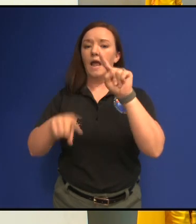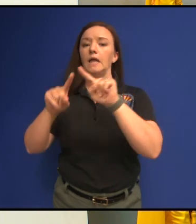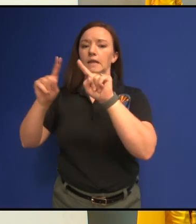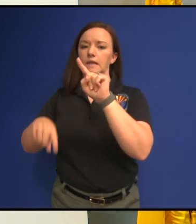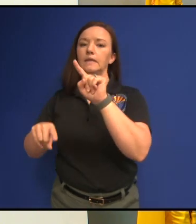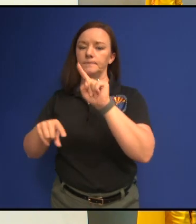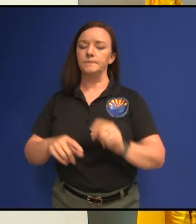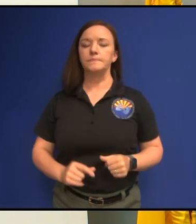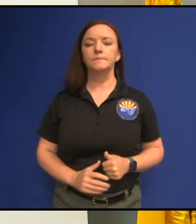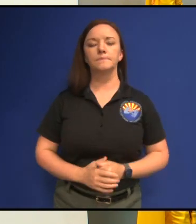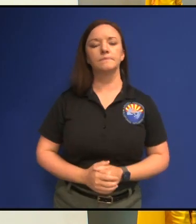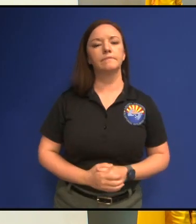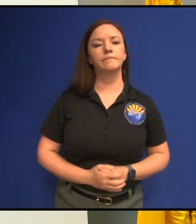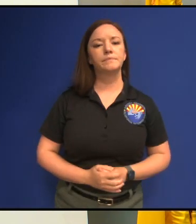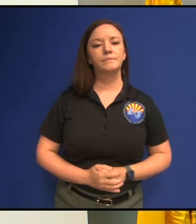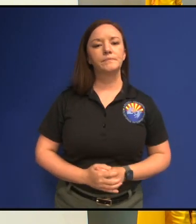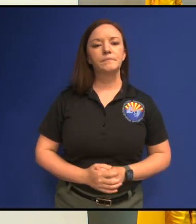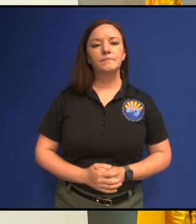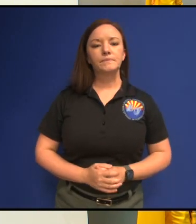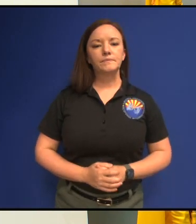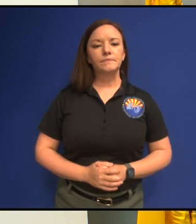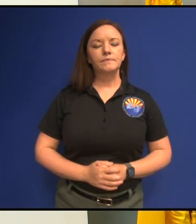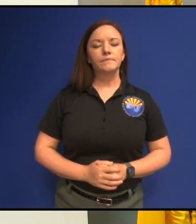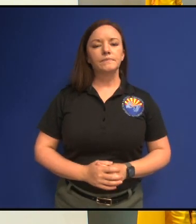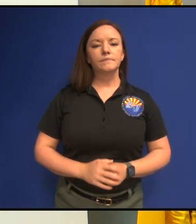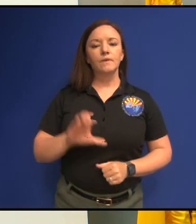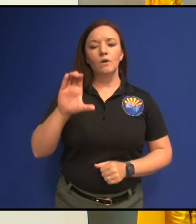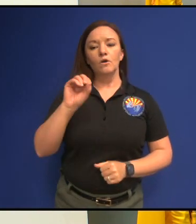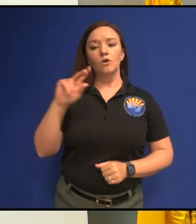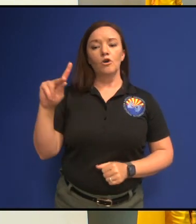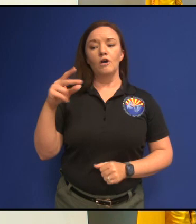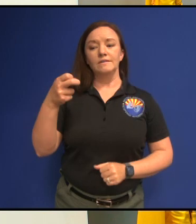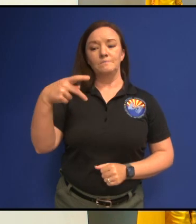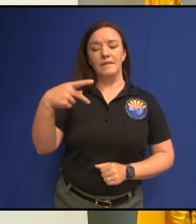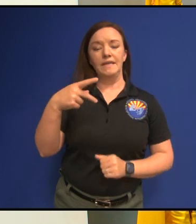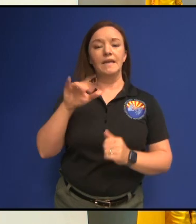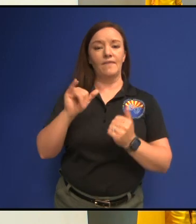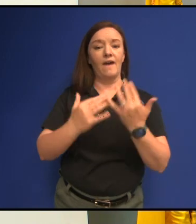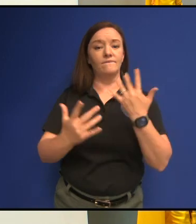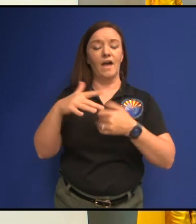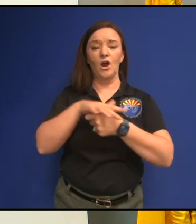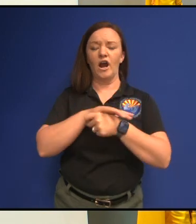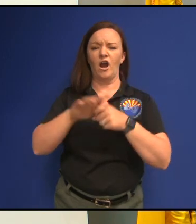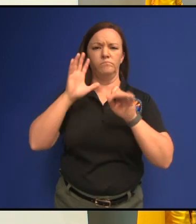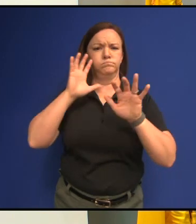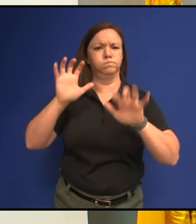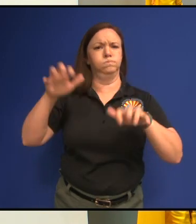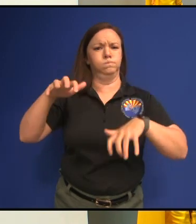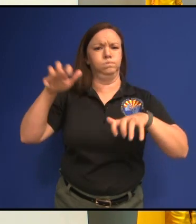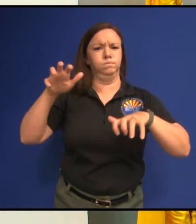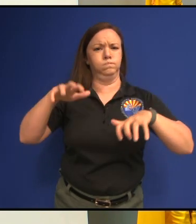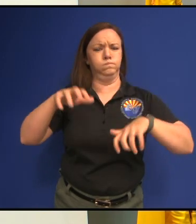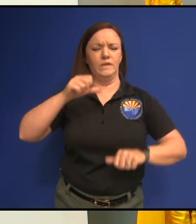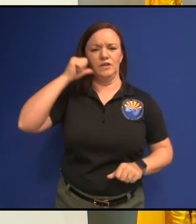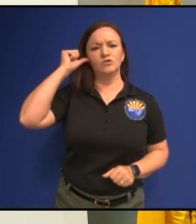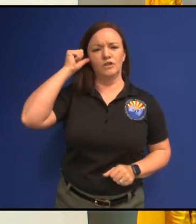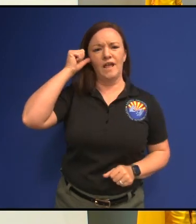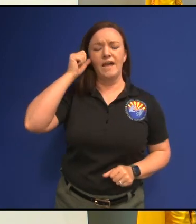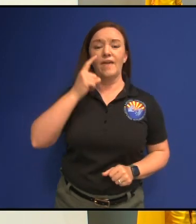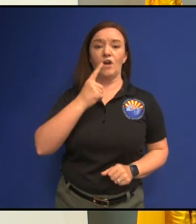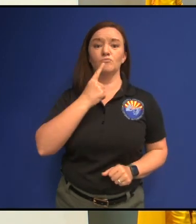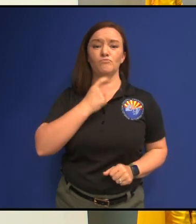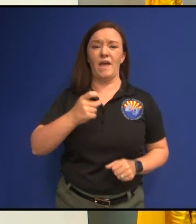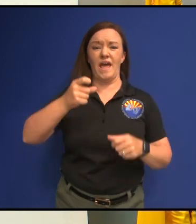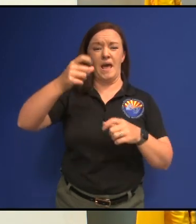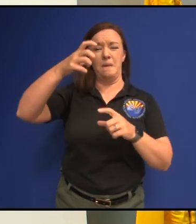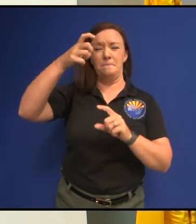over the fire. You'll see up here on the Cook's Peak fire, they were getting hammered yesterday with rain. You see a big red bullseye